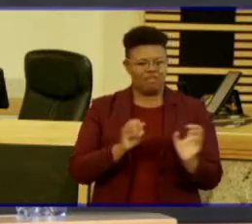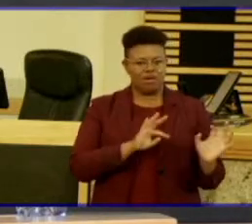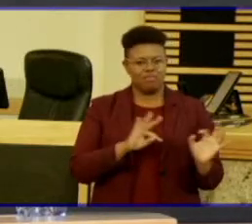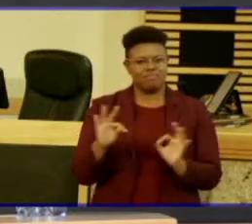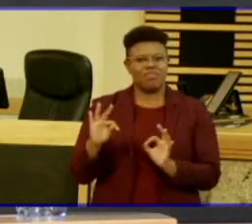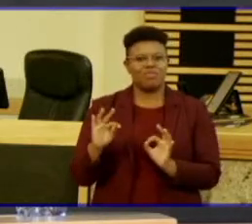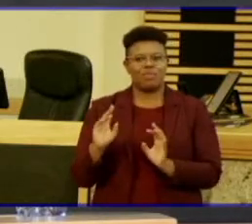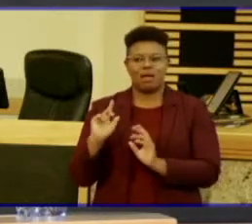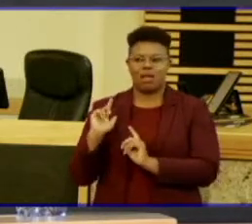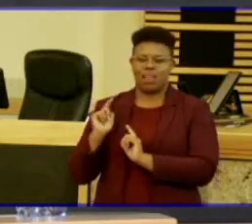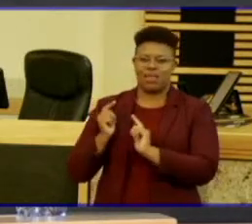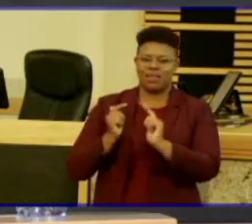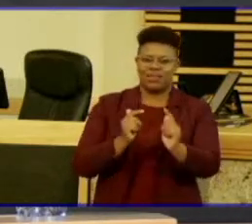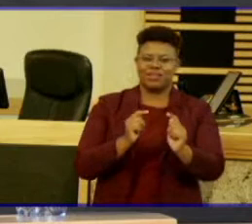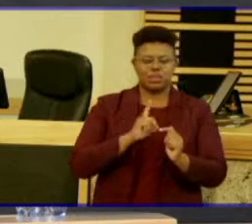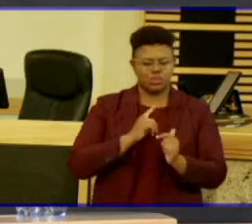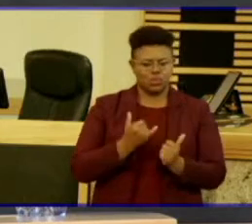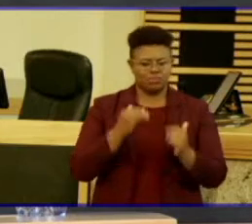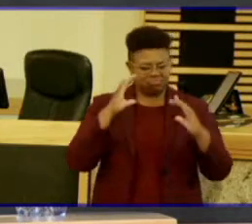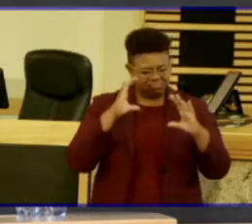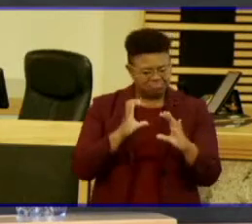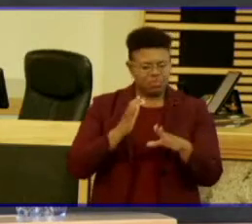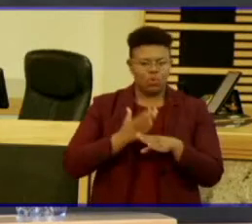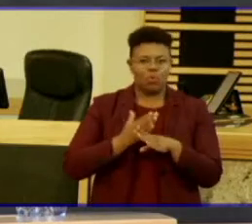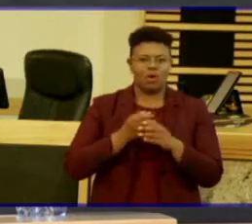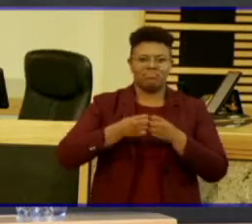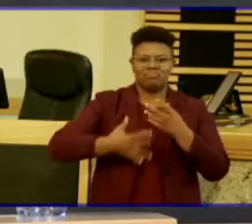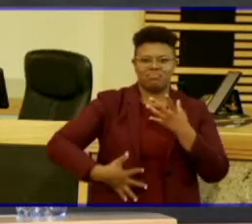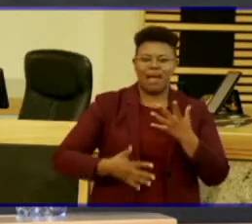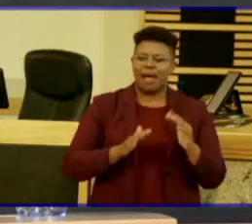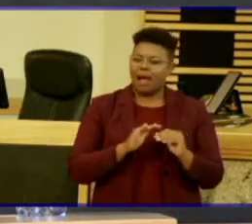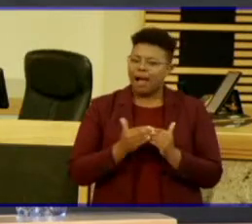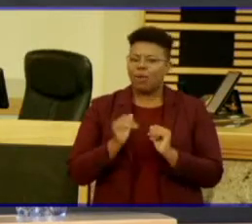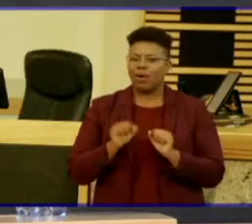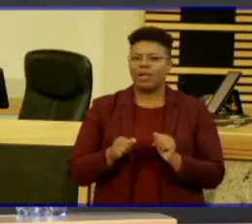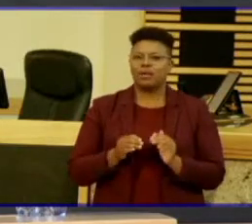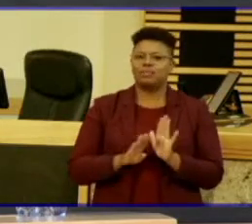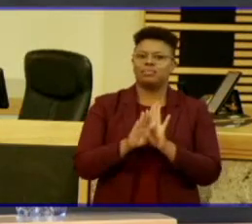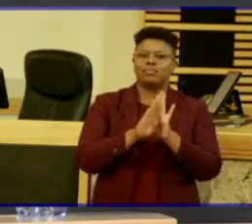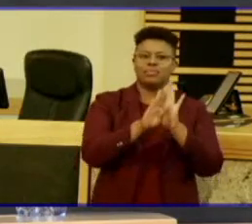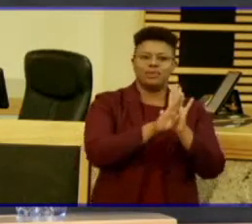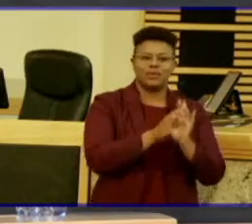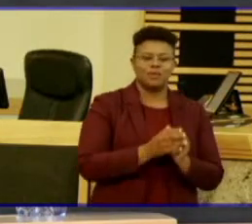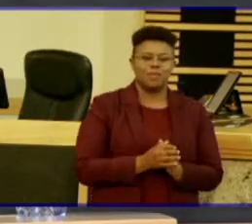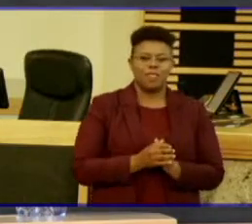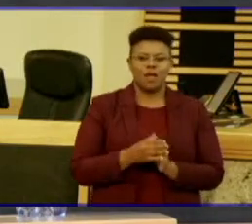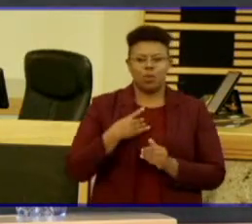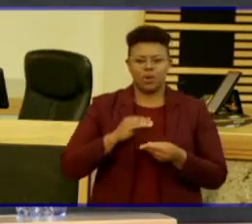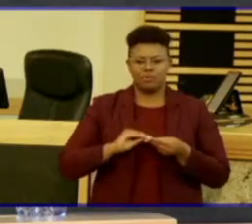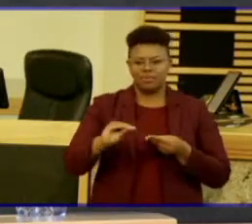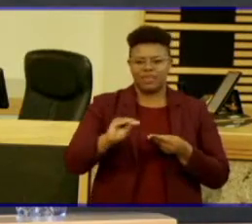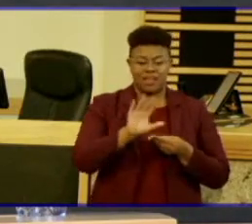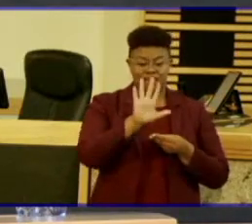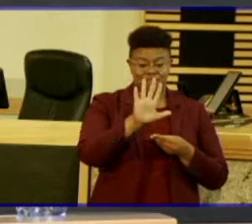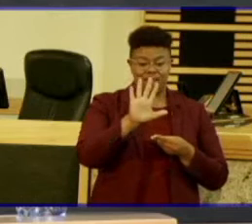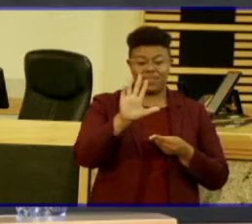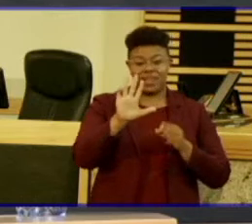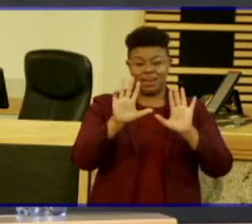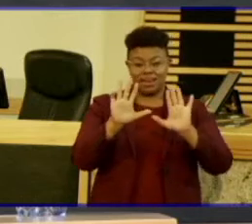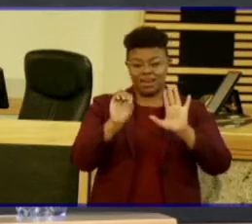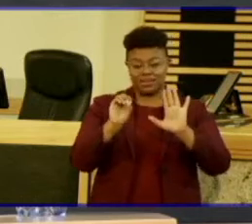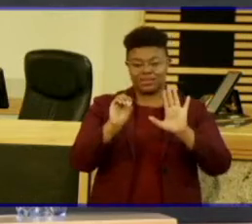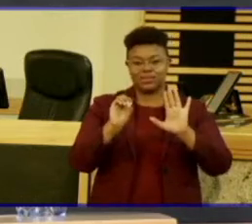we had to focus on a lot of work in actually revamping our infrastructure. We invested 590 million in